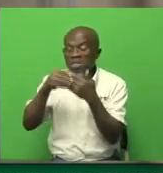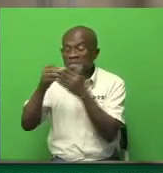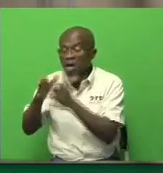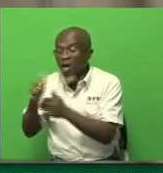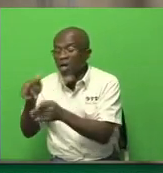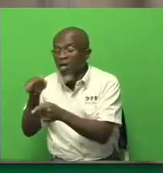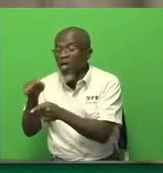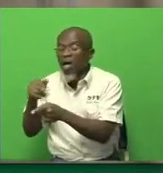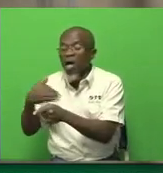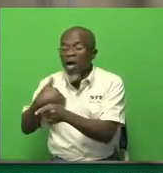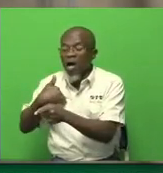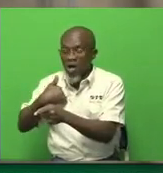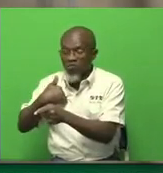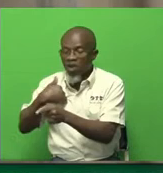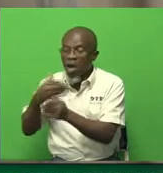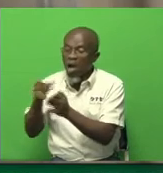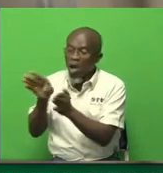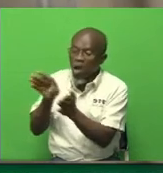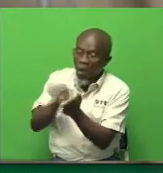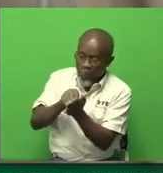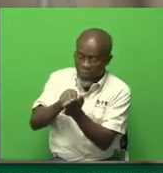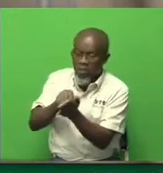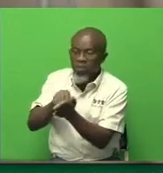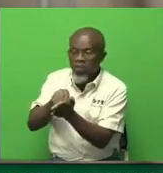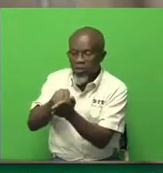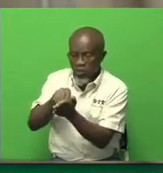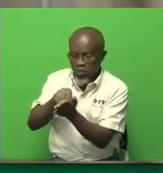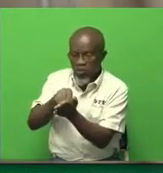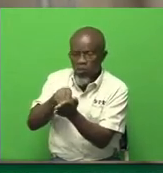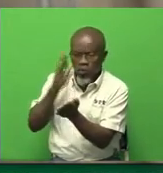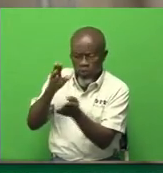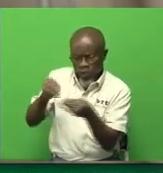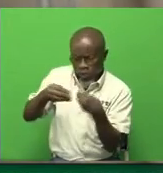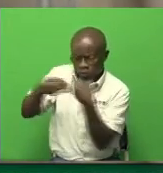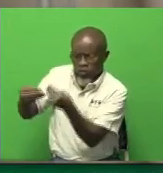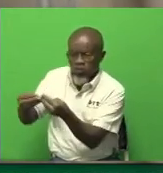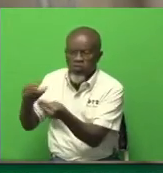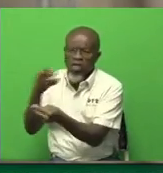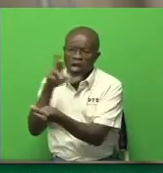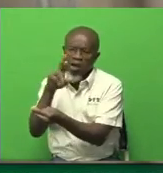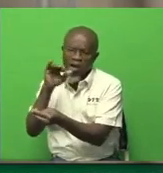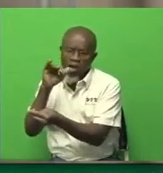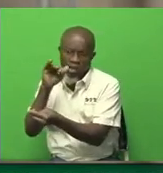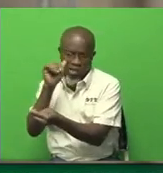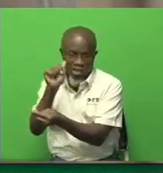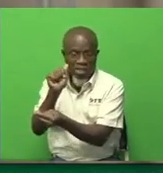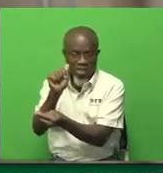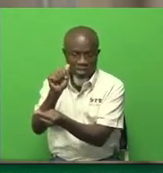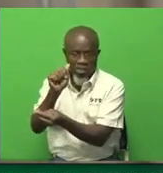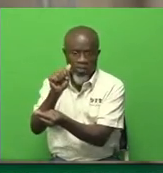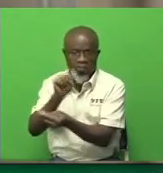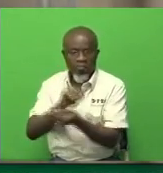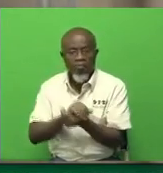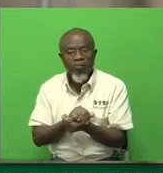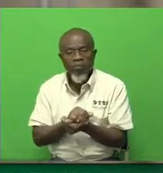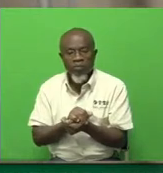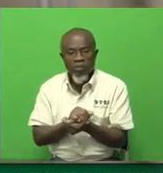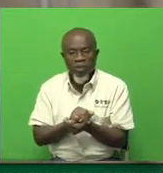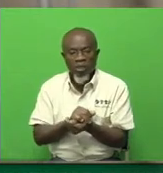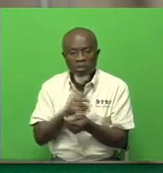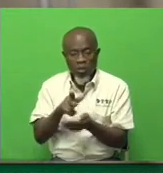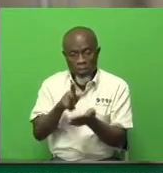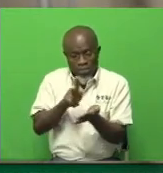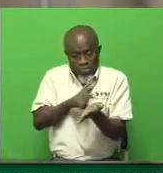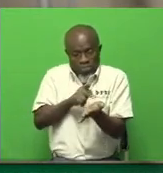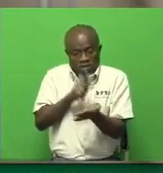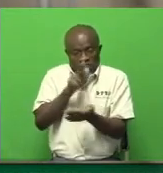that has been finalized to be sent to deregulated Industries commission and on page 53 of that document